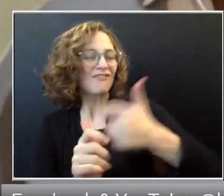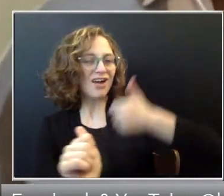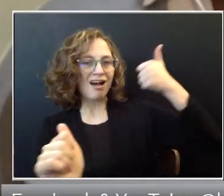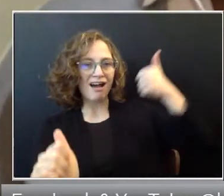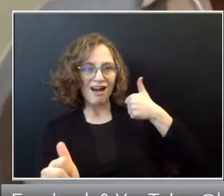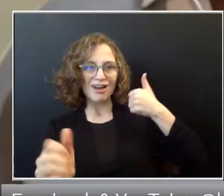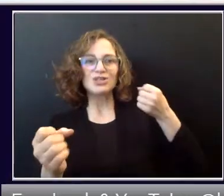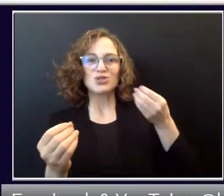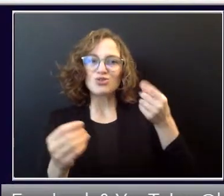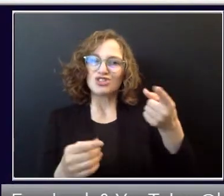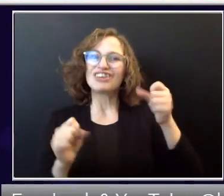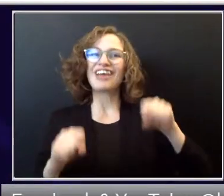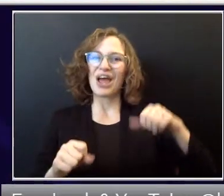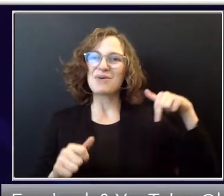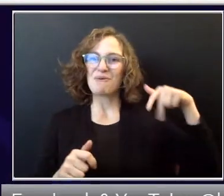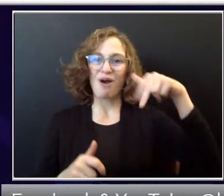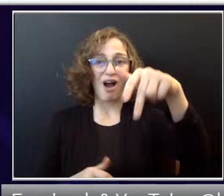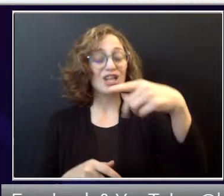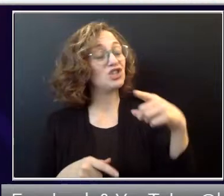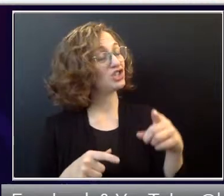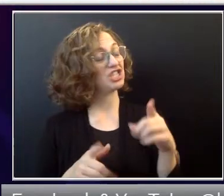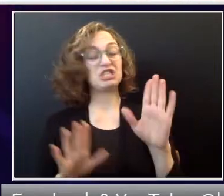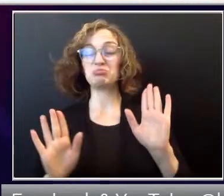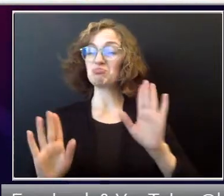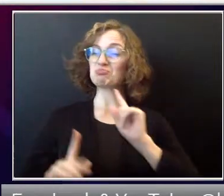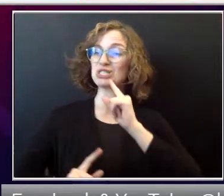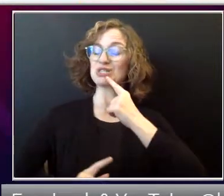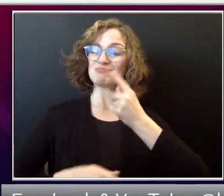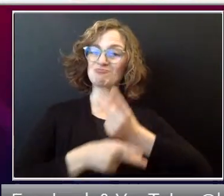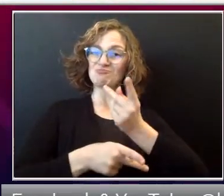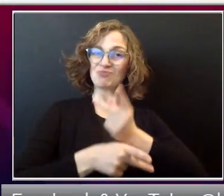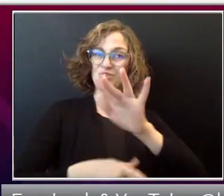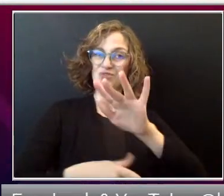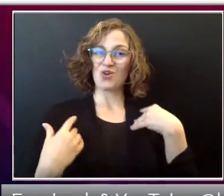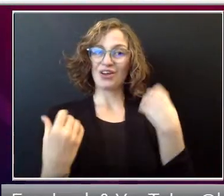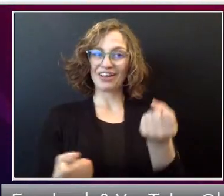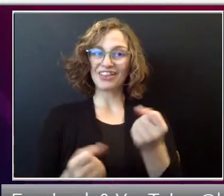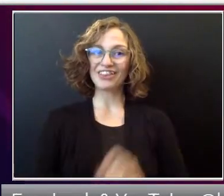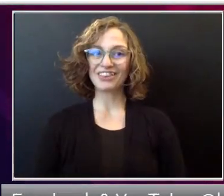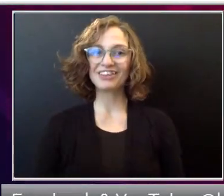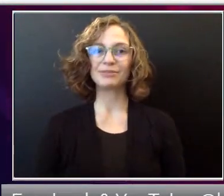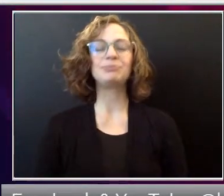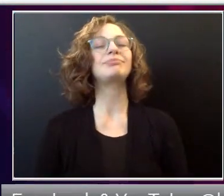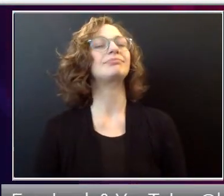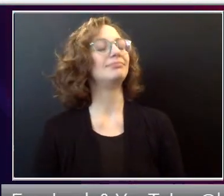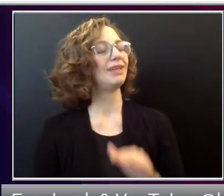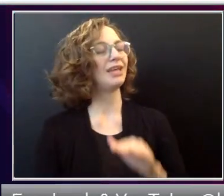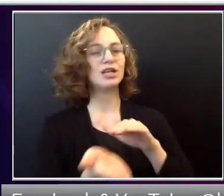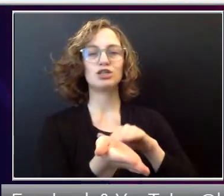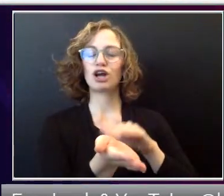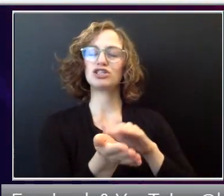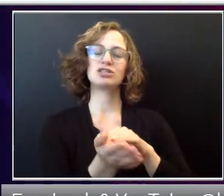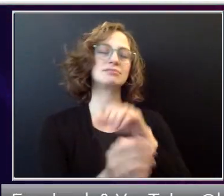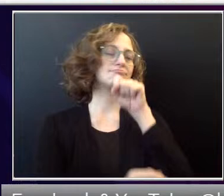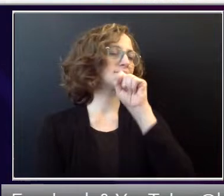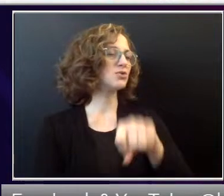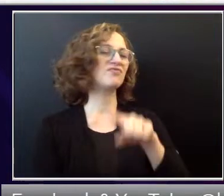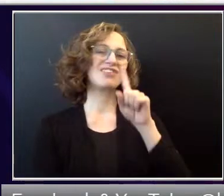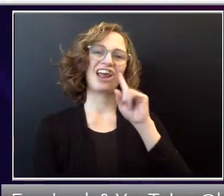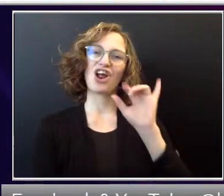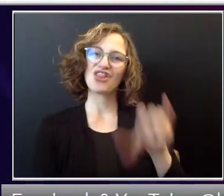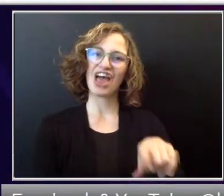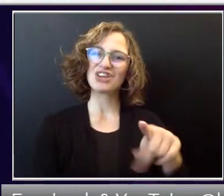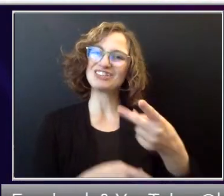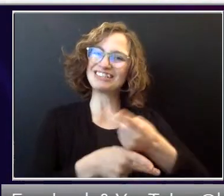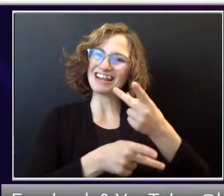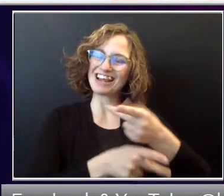serious. And that's what doctors and caregivers love to hear, that you're taking it seriously, doing everything right. Got to talk about how you were